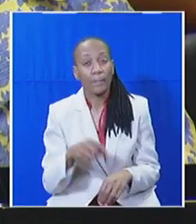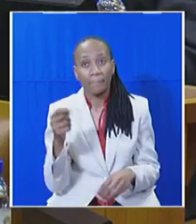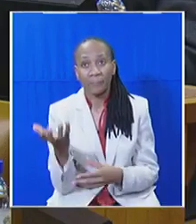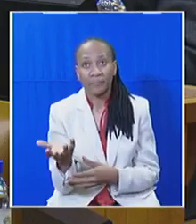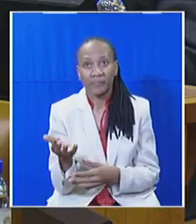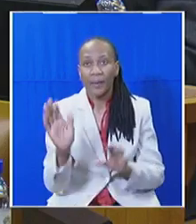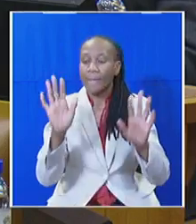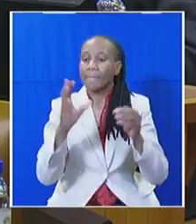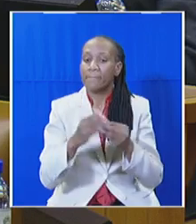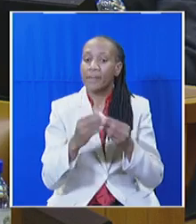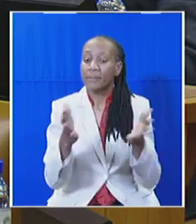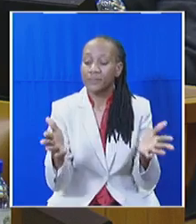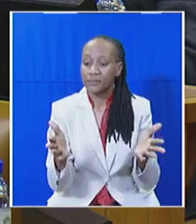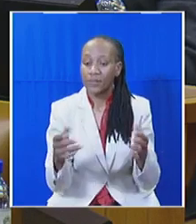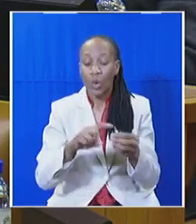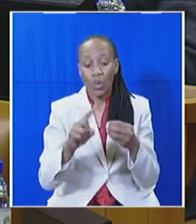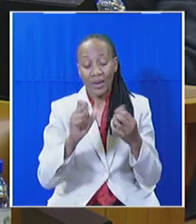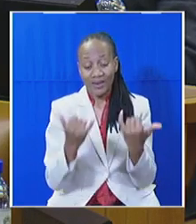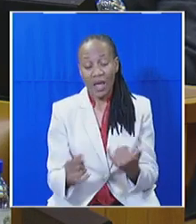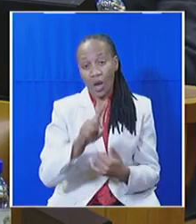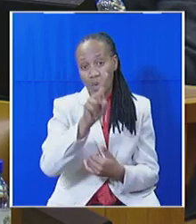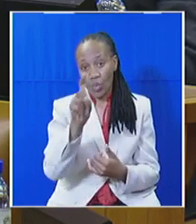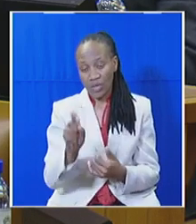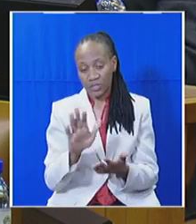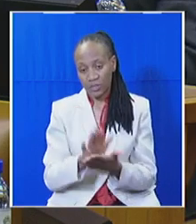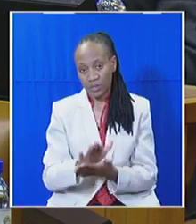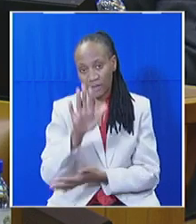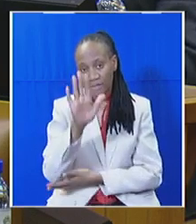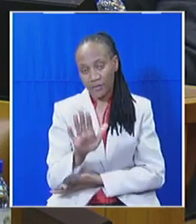Honorable members, we now come to question number 15